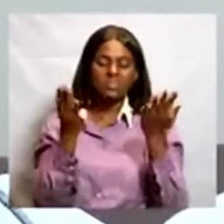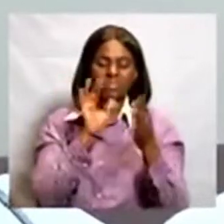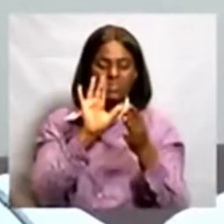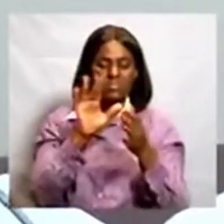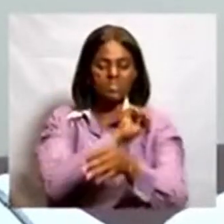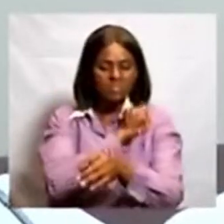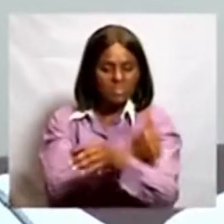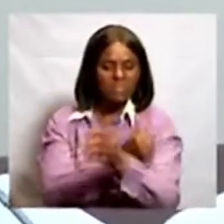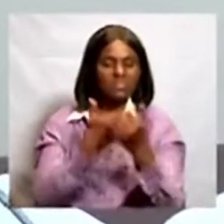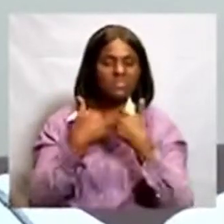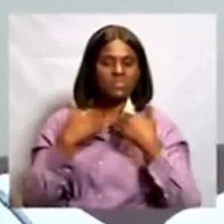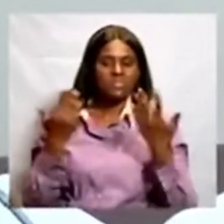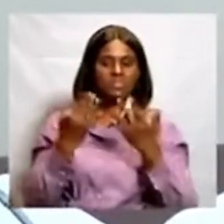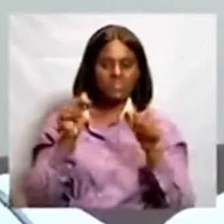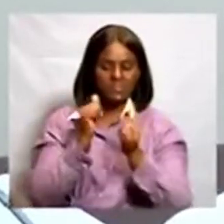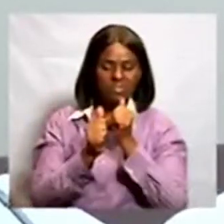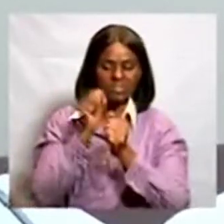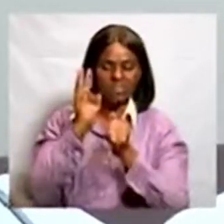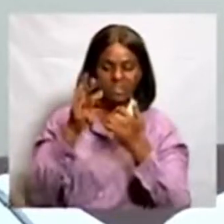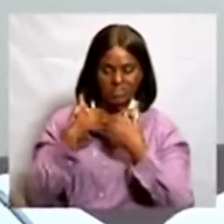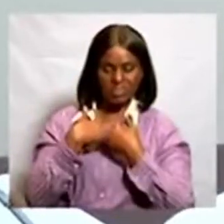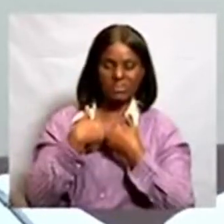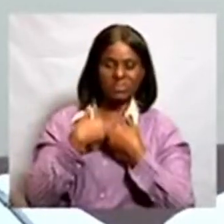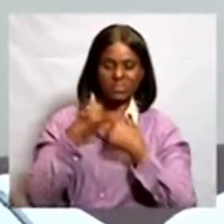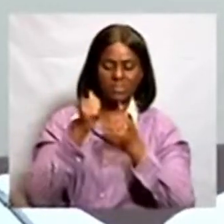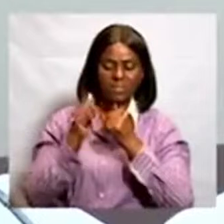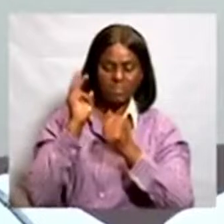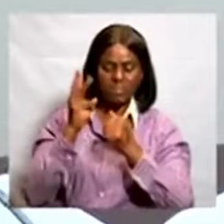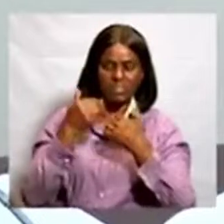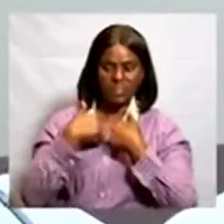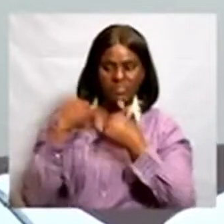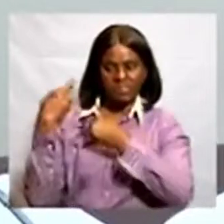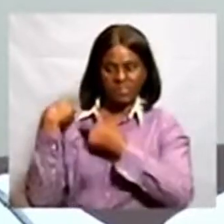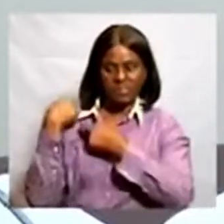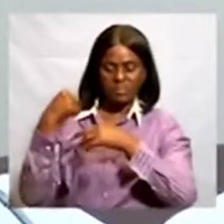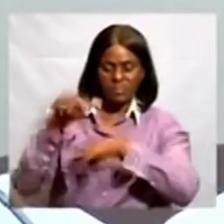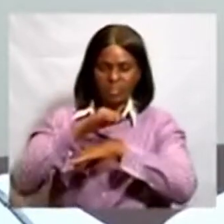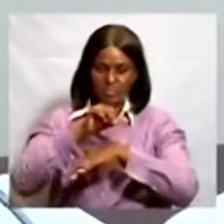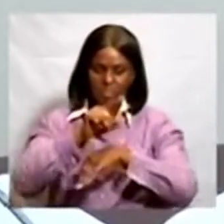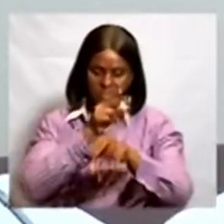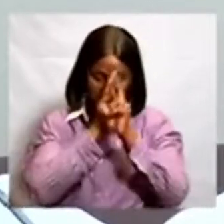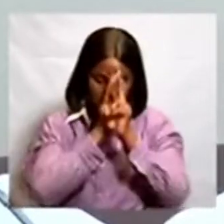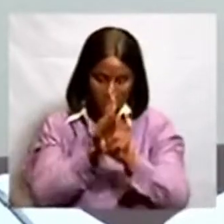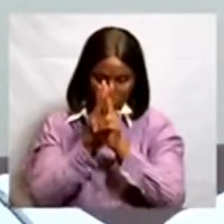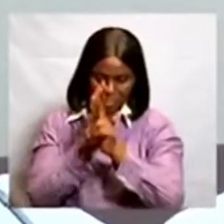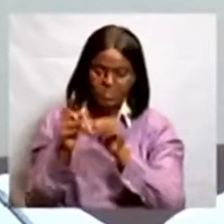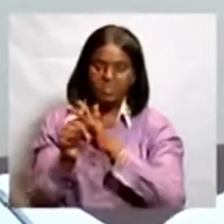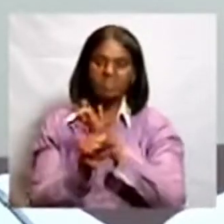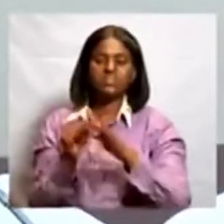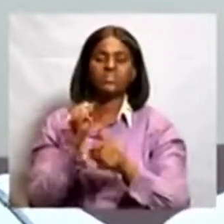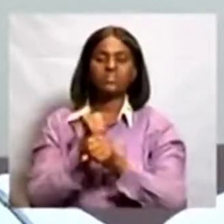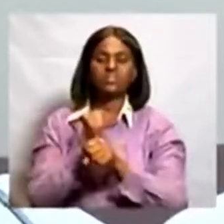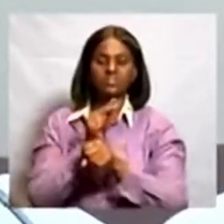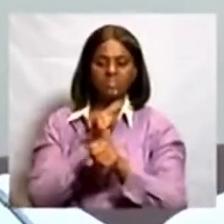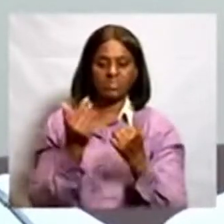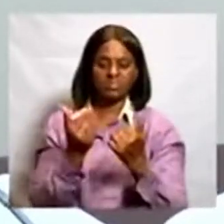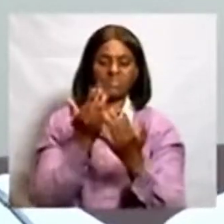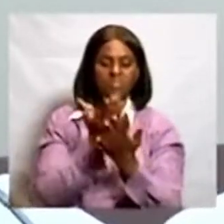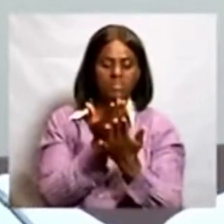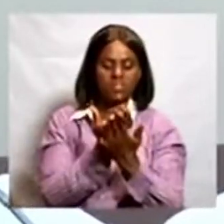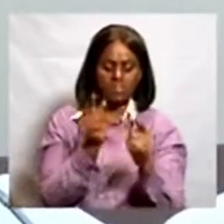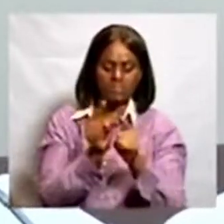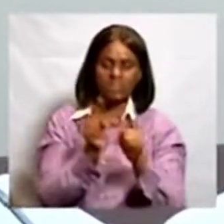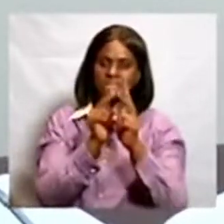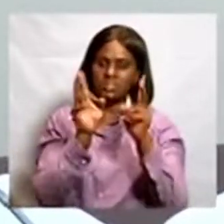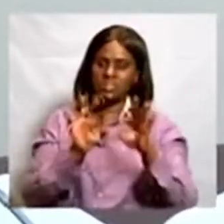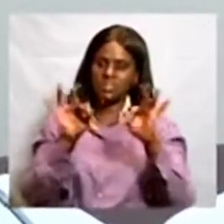appropriate authorities that will have the responsibility over the respective sub-frameworks. So we are proposing an